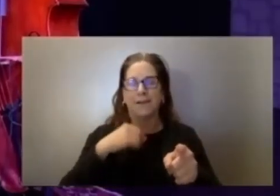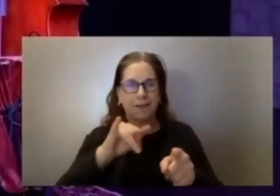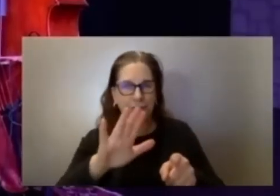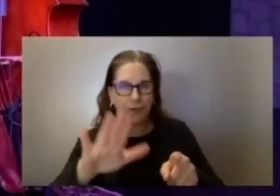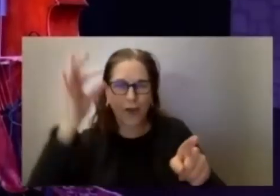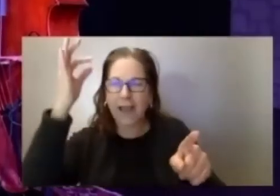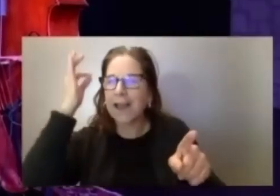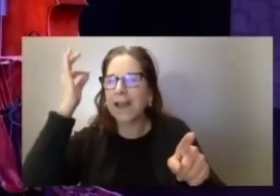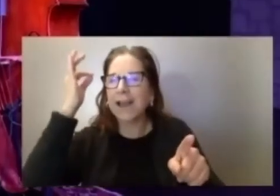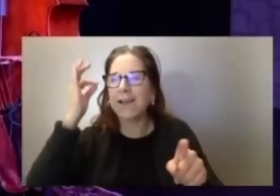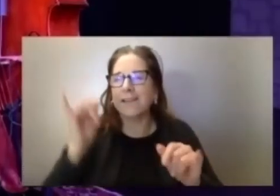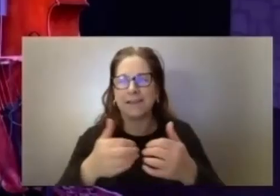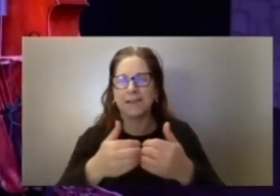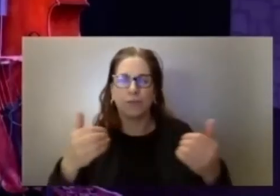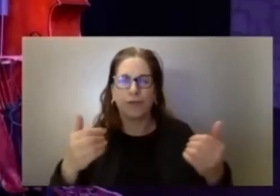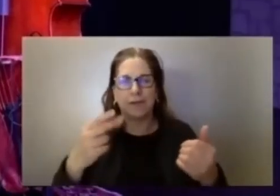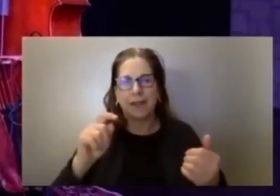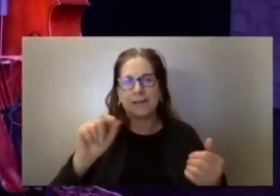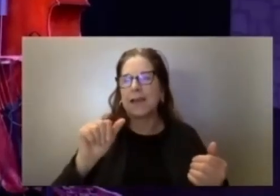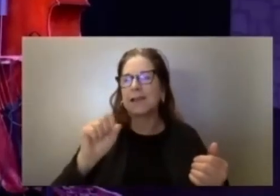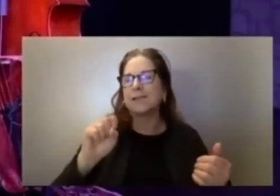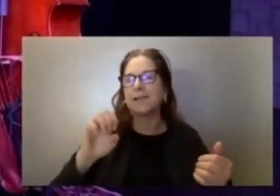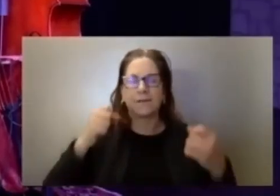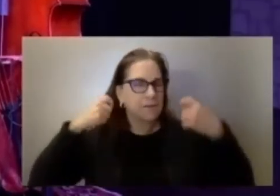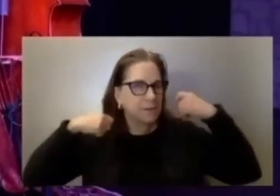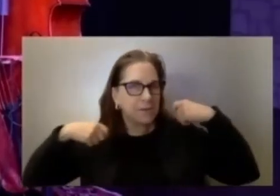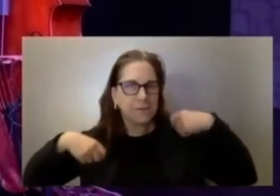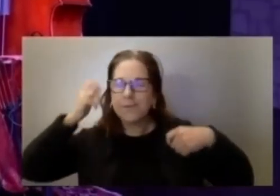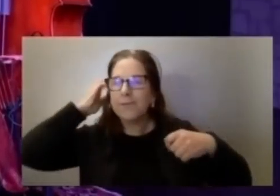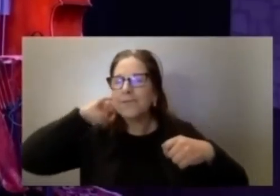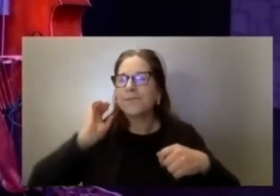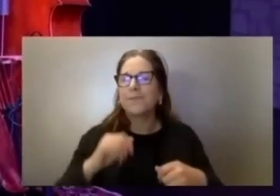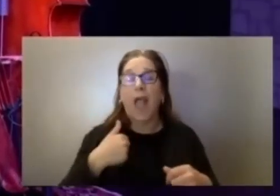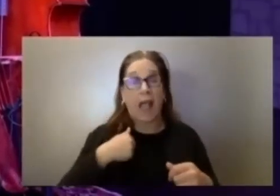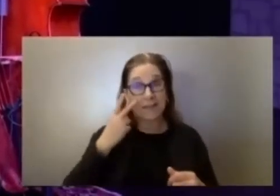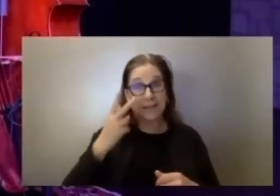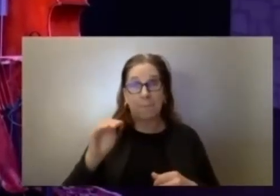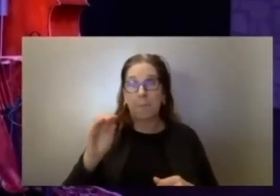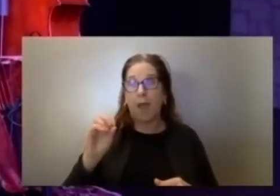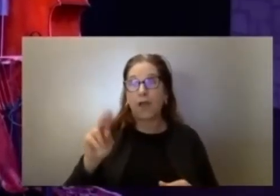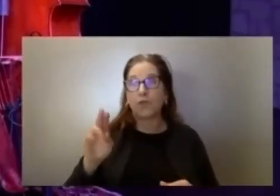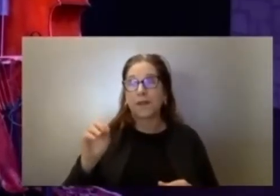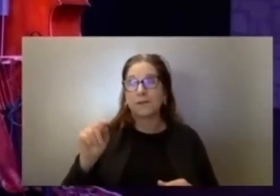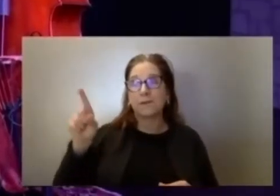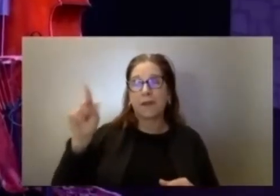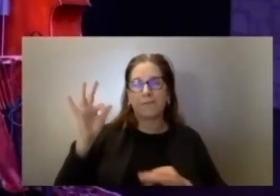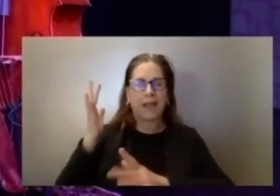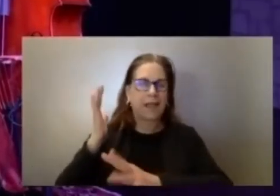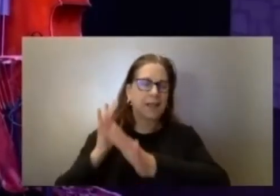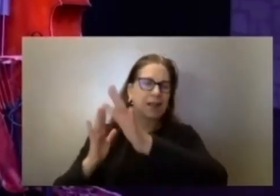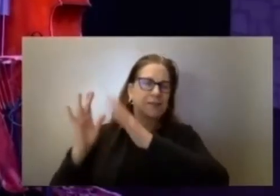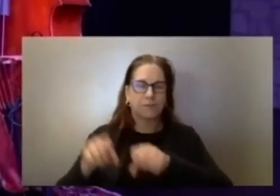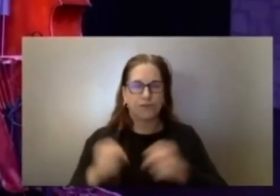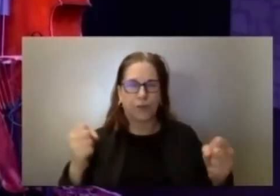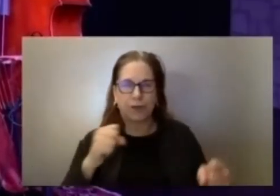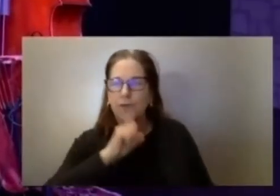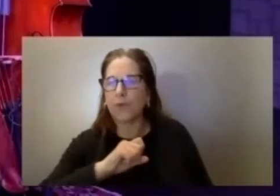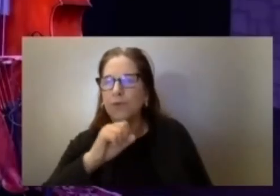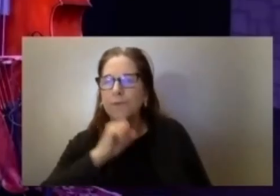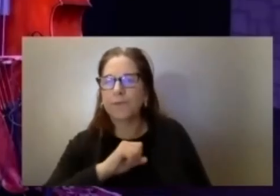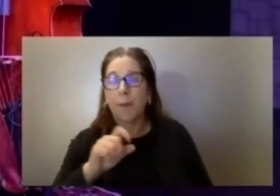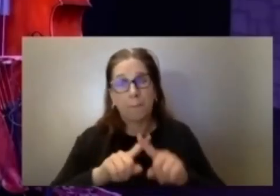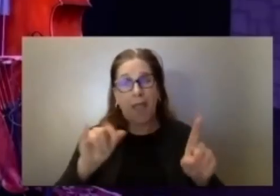tassels. I see the monuments of ancient broken stone, but if I touch the stone scar, your body responds to